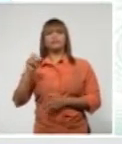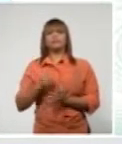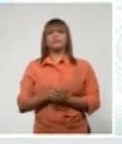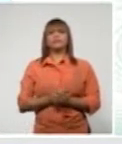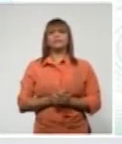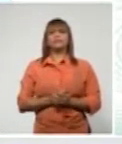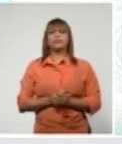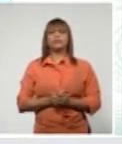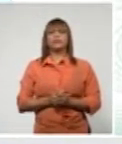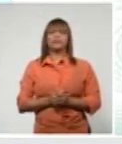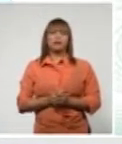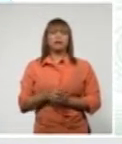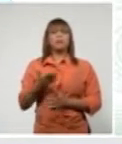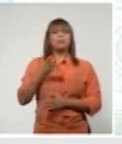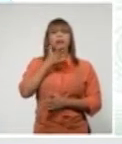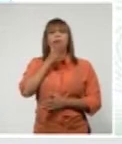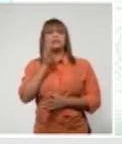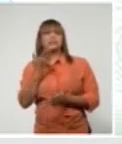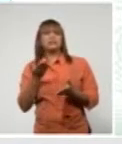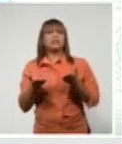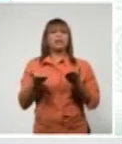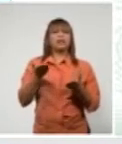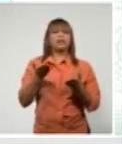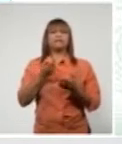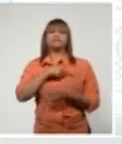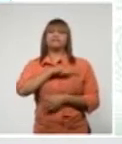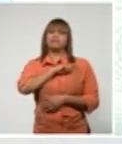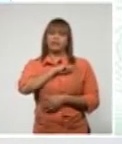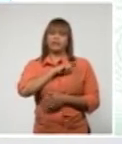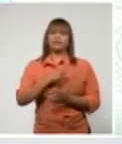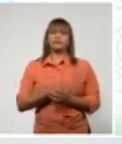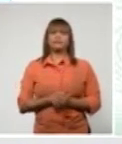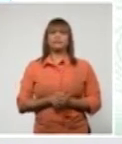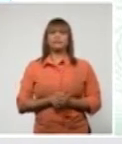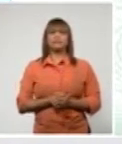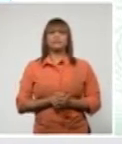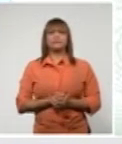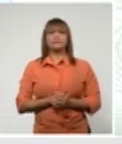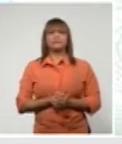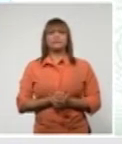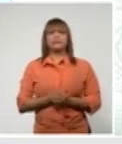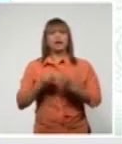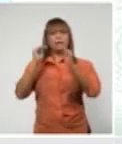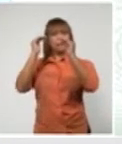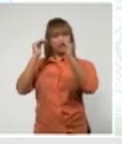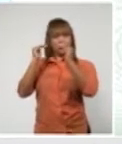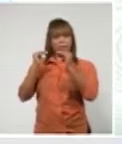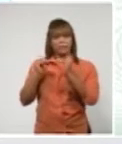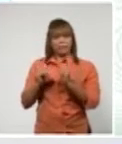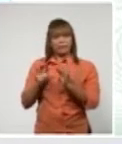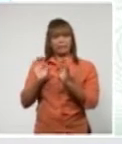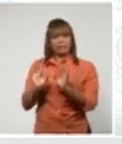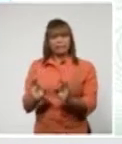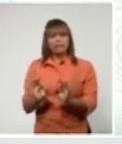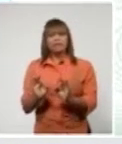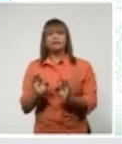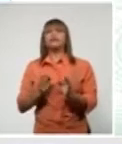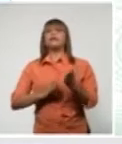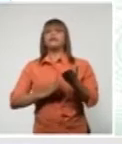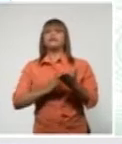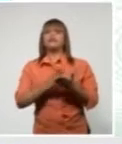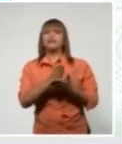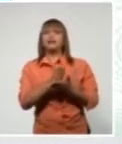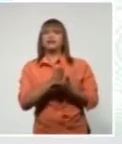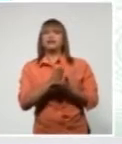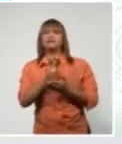Granma, Santiago de Cuba, Guantánamo, and the Isle of Youth Special Municipality have reported no